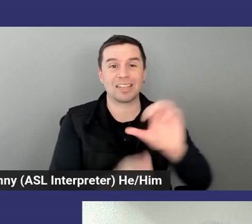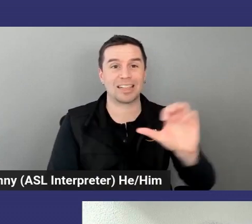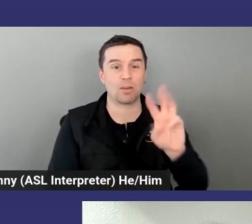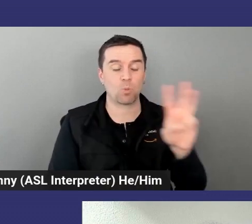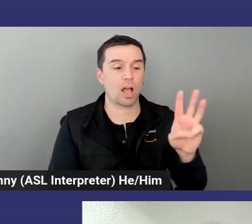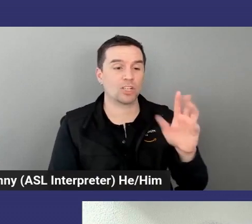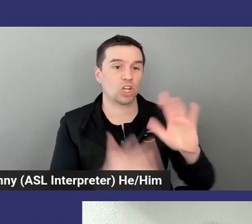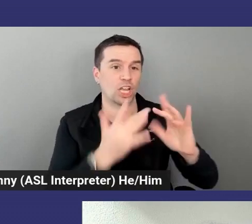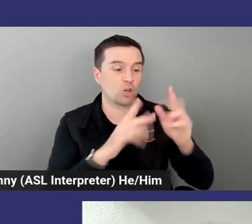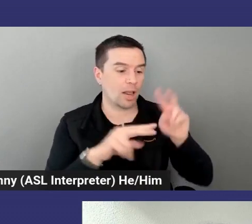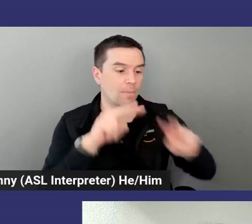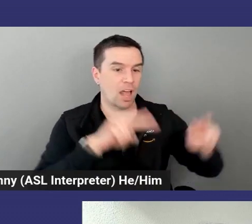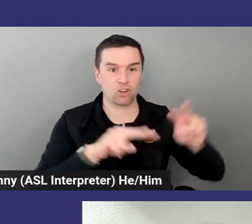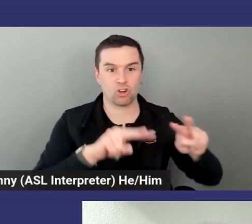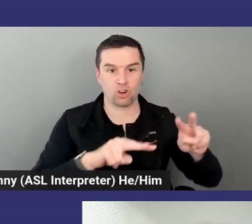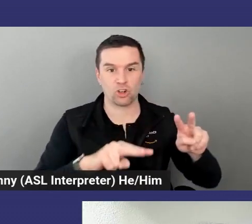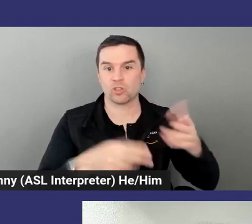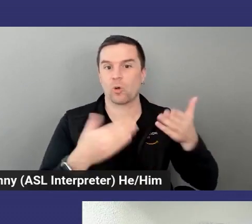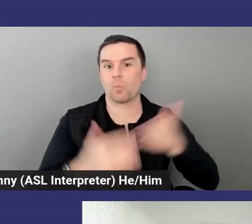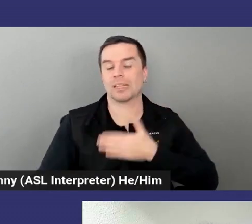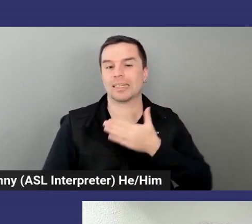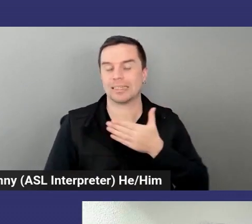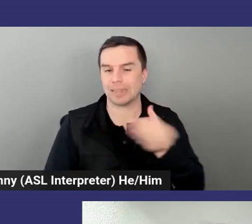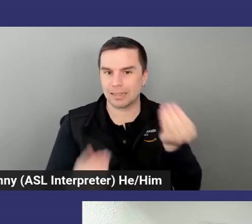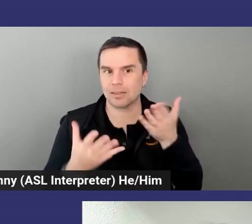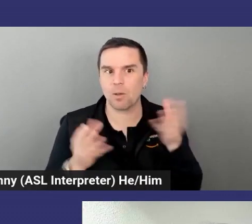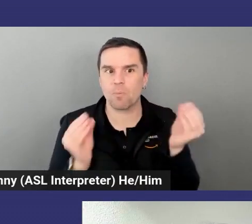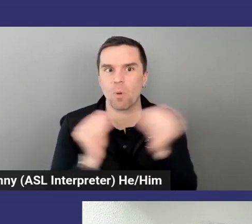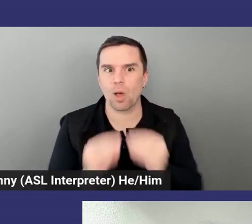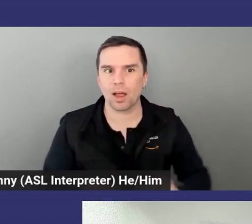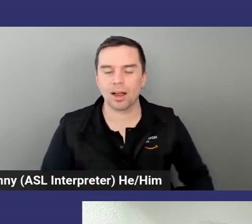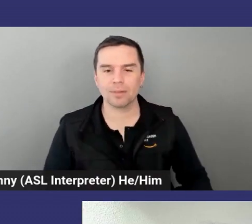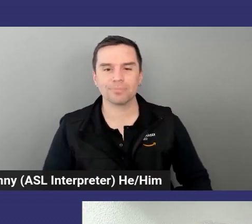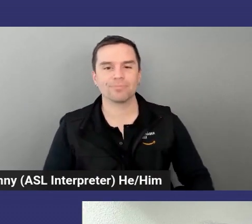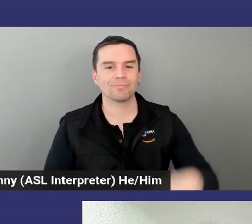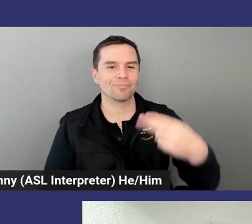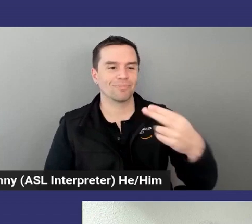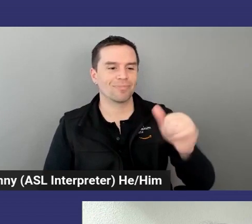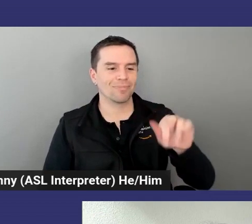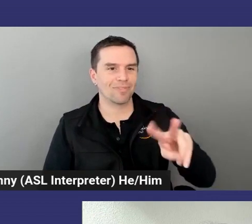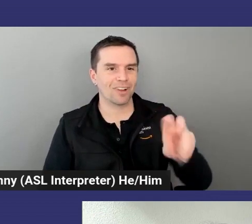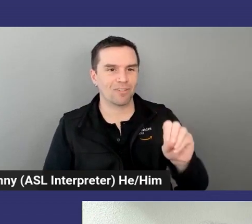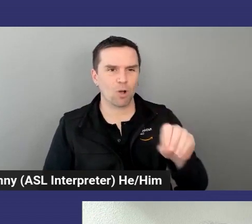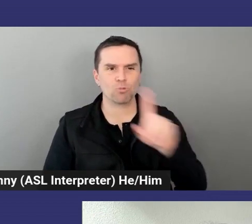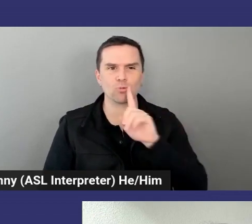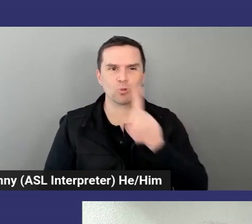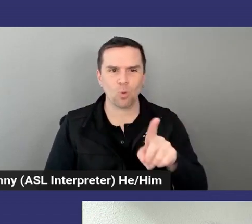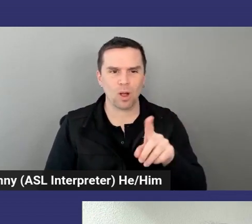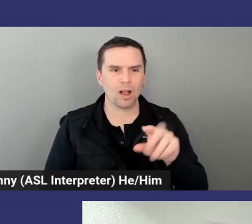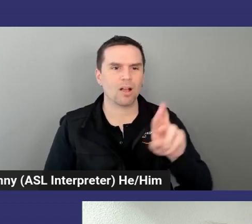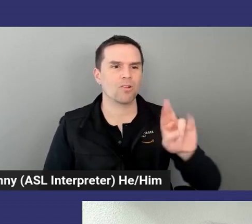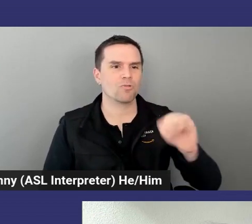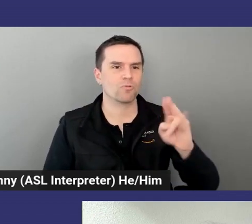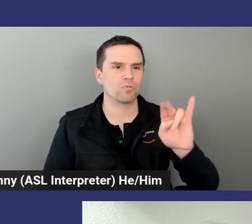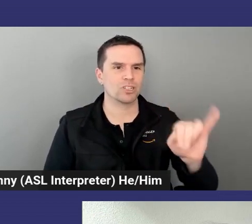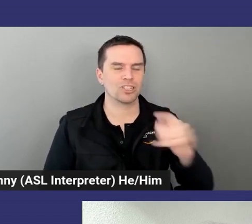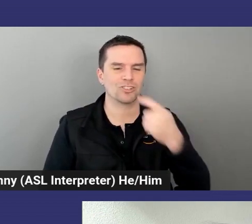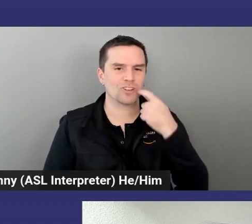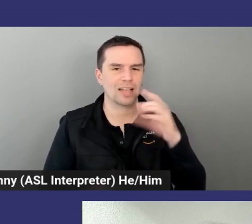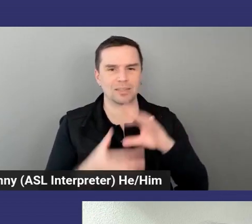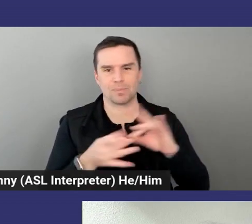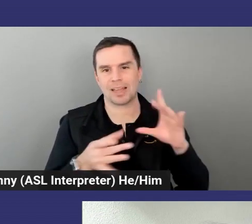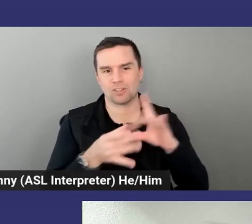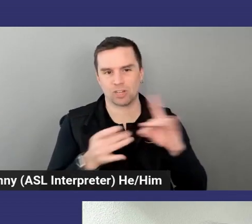So Harvo, tell us more about it. Oh, sure. Yeah. So I know Richie just mentioned CloudWatch Internet Monitor.